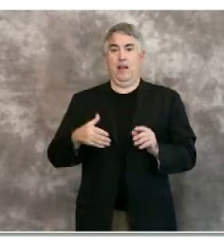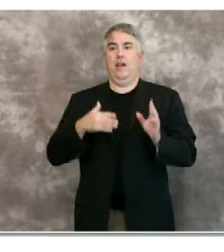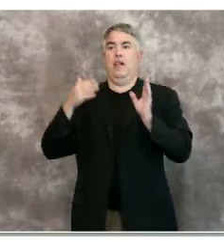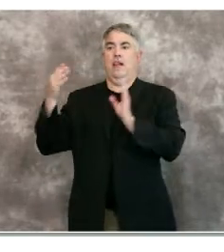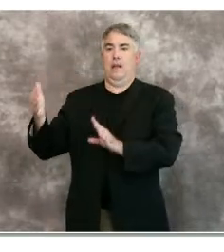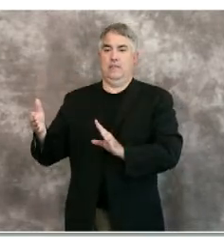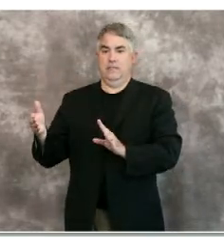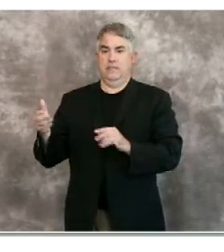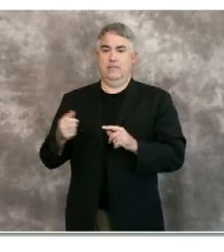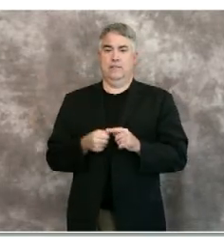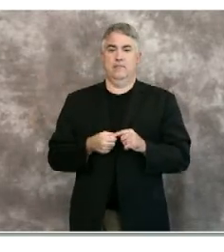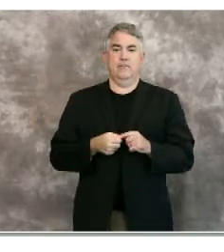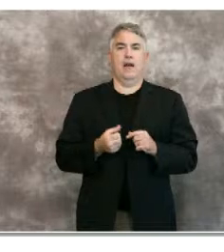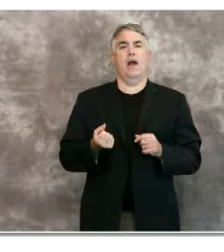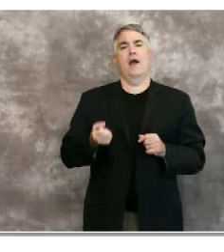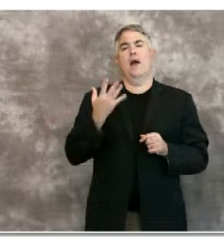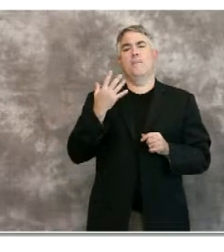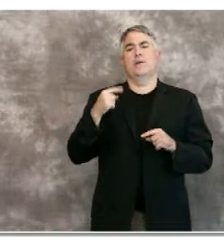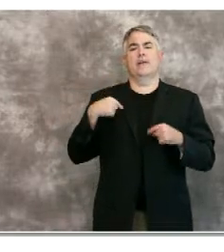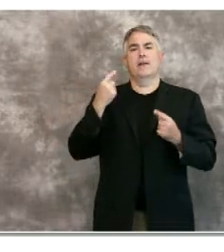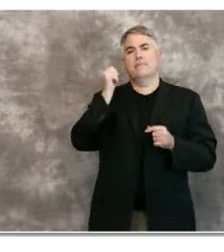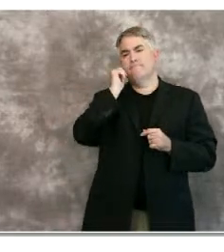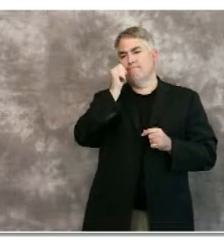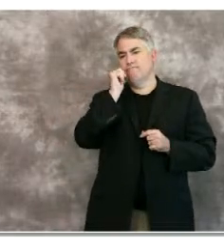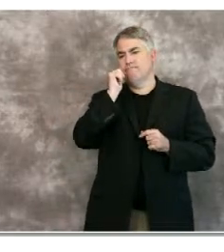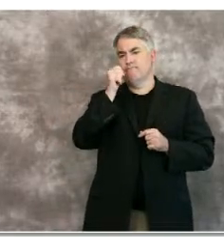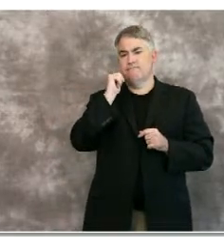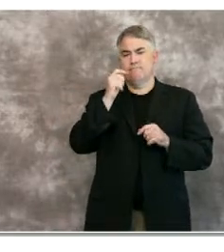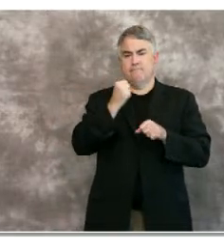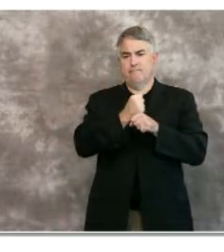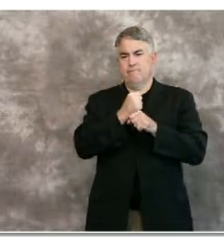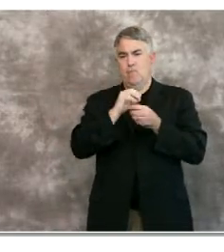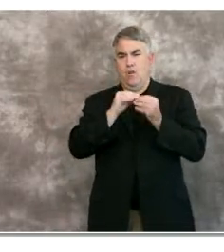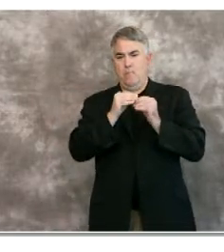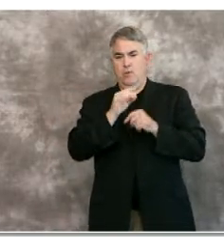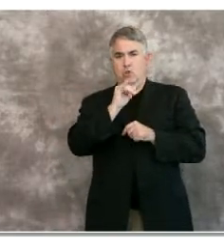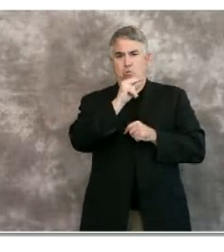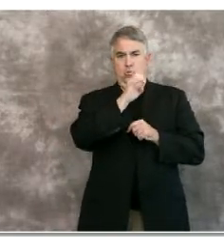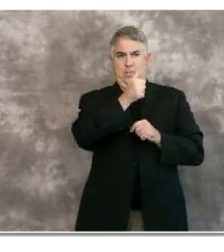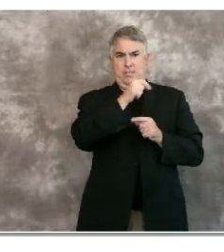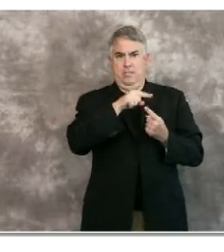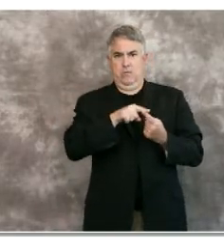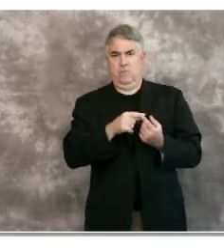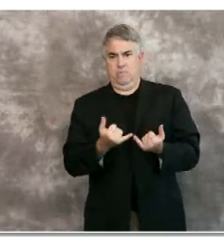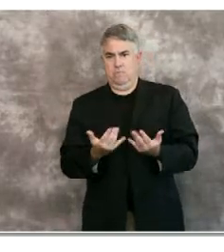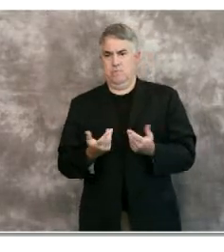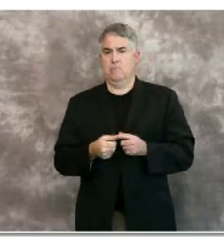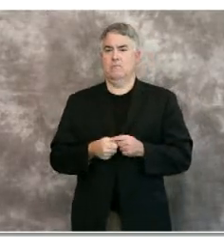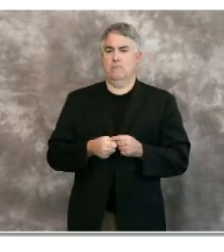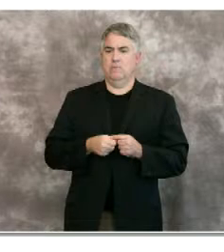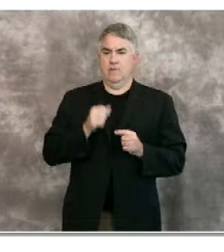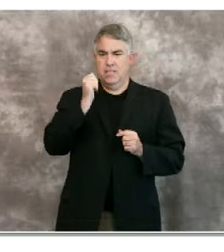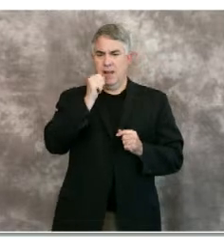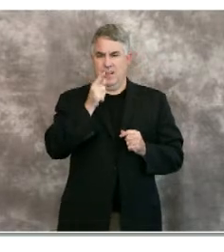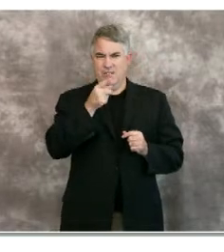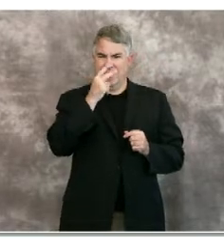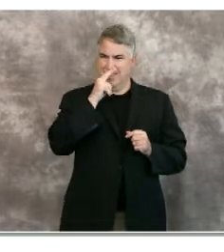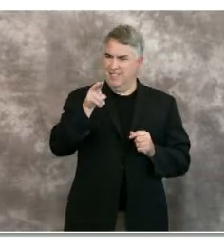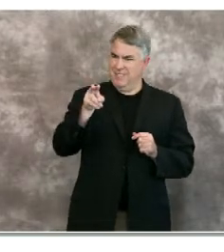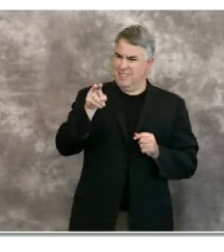it shows the number of daily outbreaks since June 10th. So you will see basically that over the